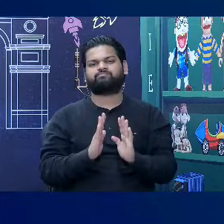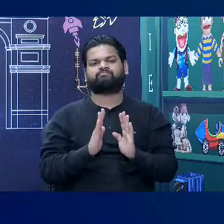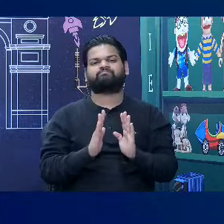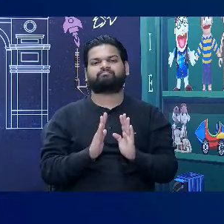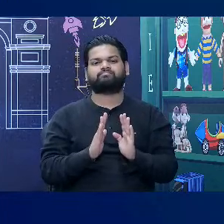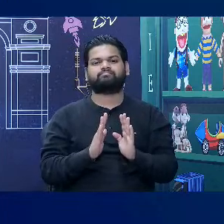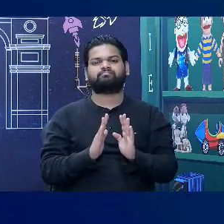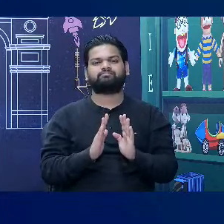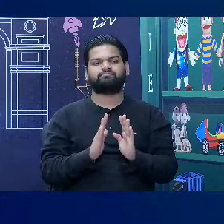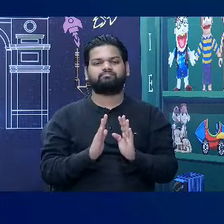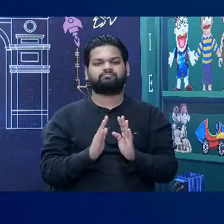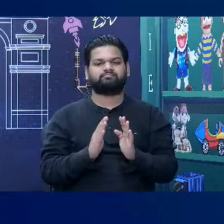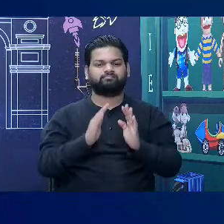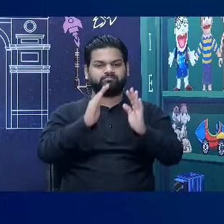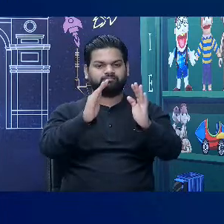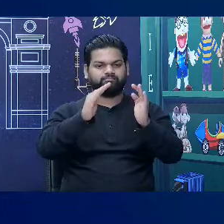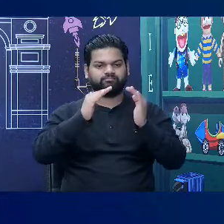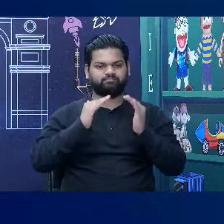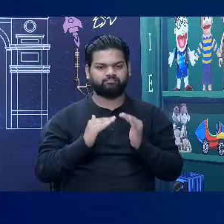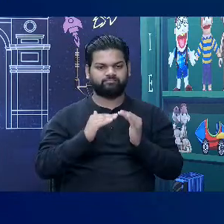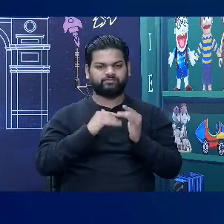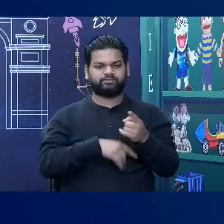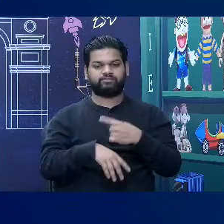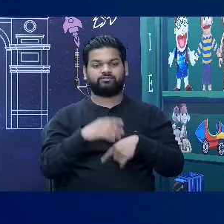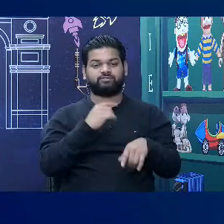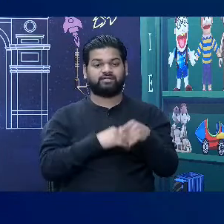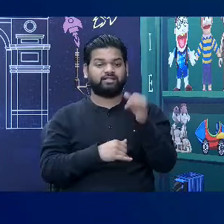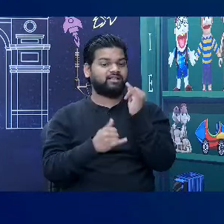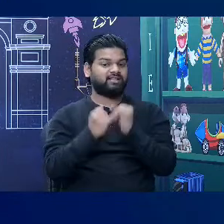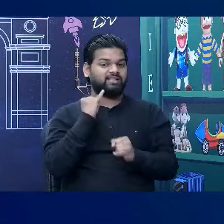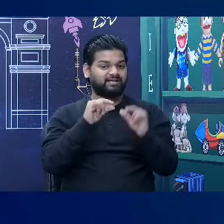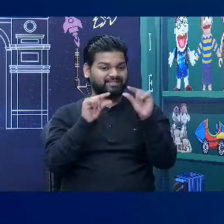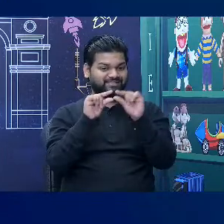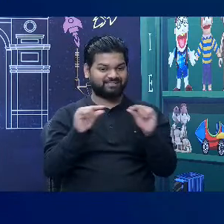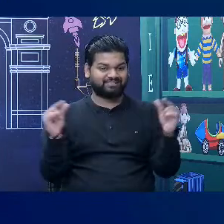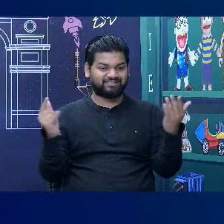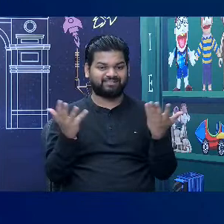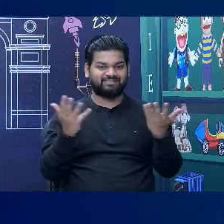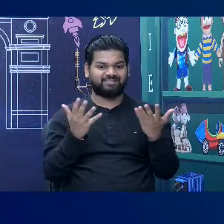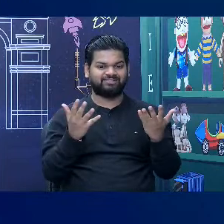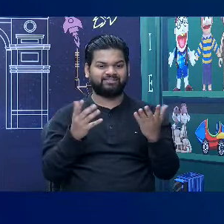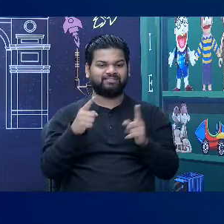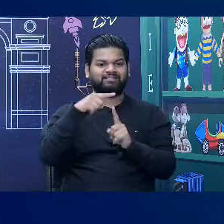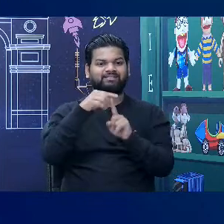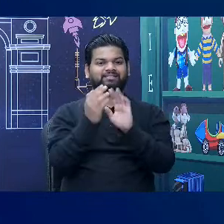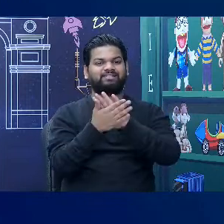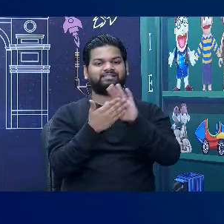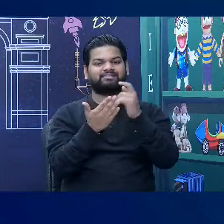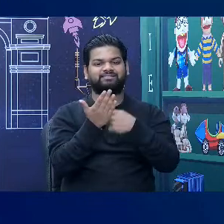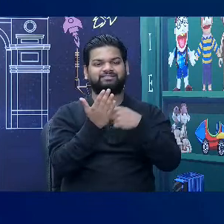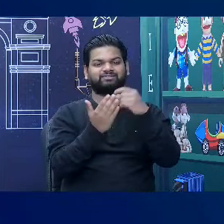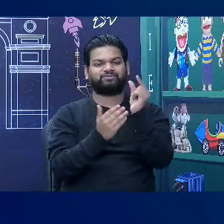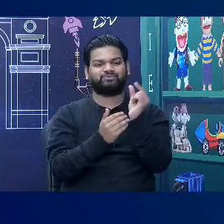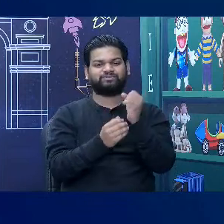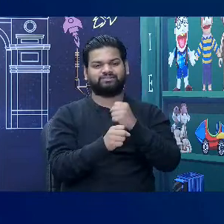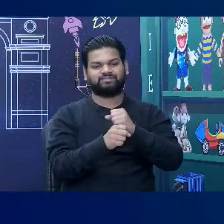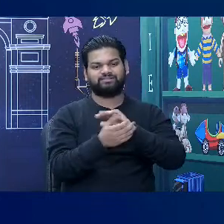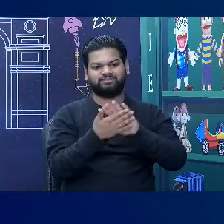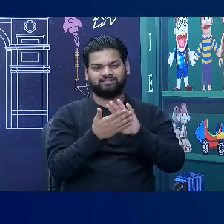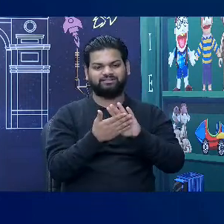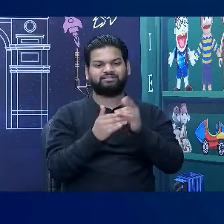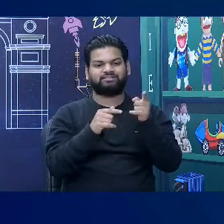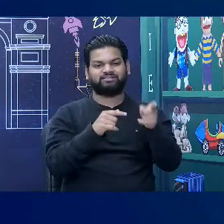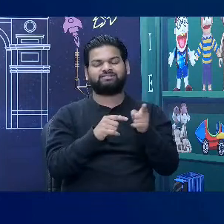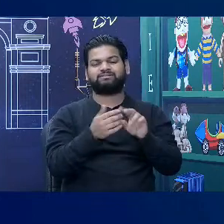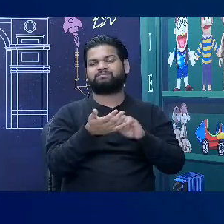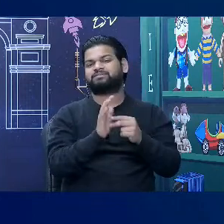proper brushing. Here first T reminds us of tan theta, and P represents perpendicular